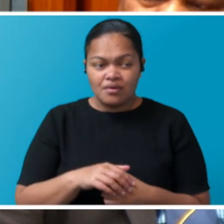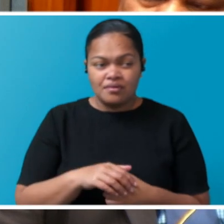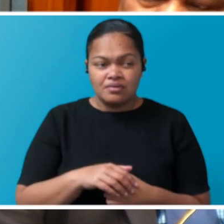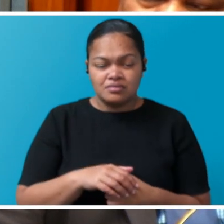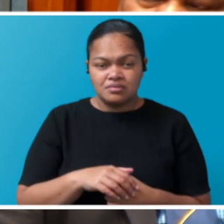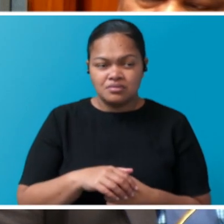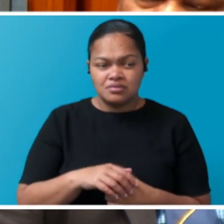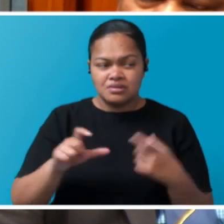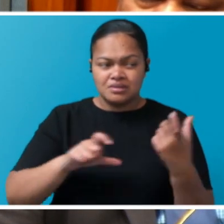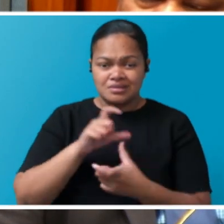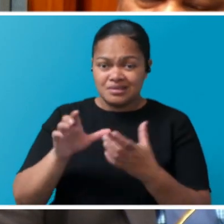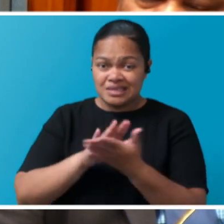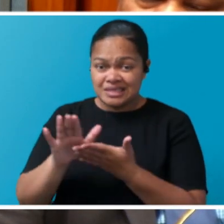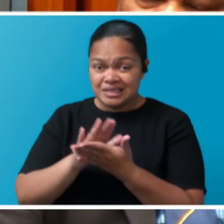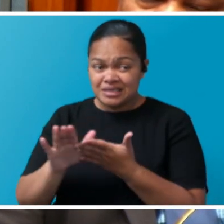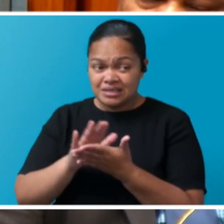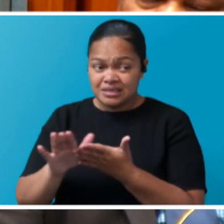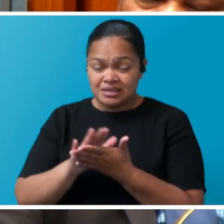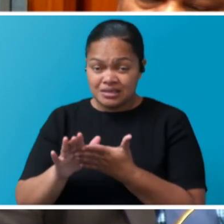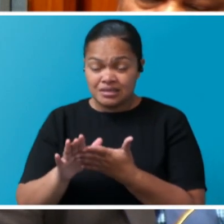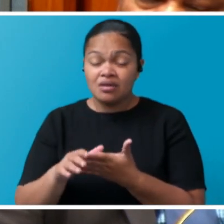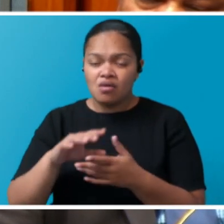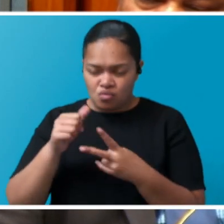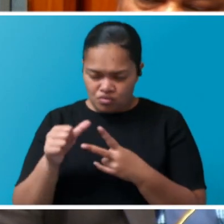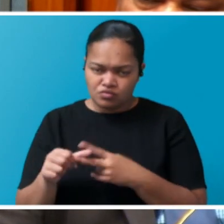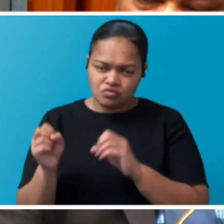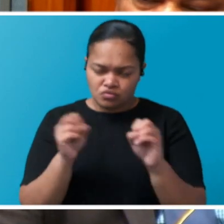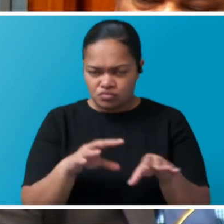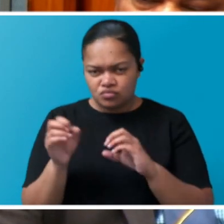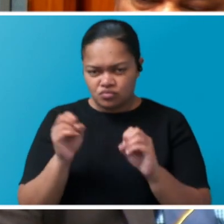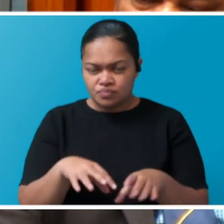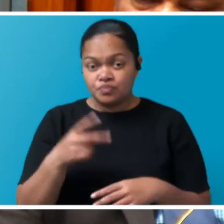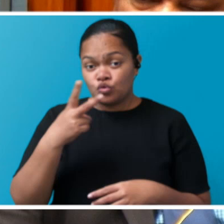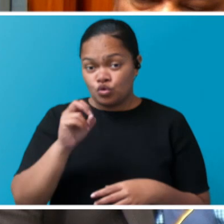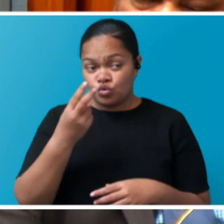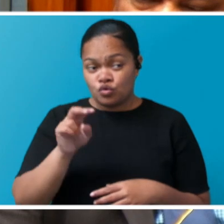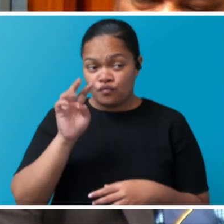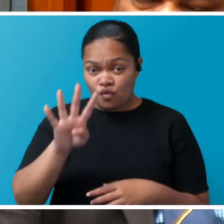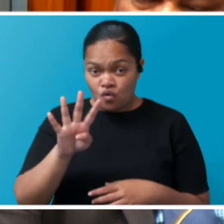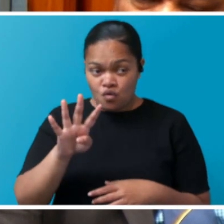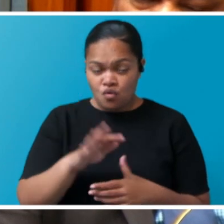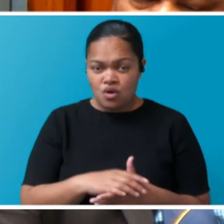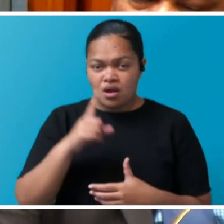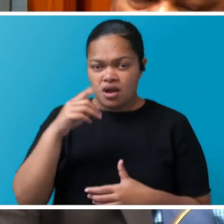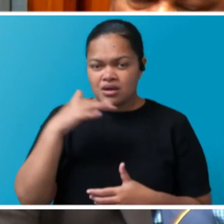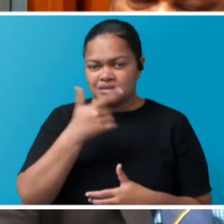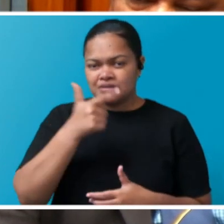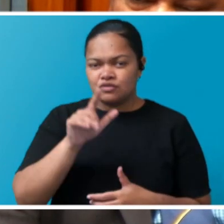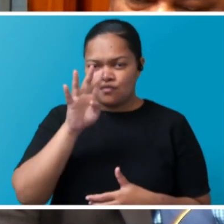known food and vegetable supplies are composted. In 2024, 174 tons of green waste are